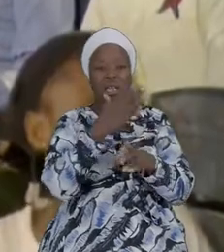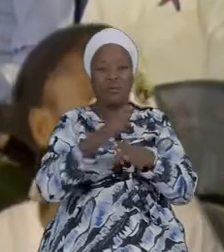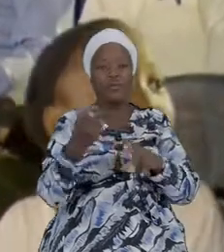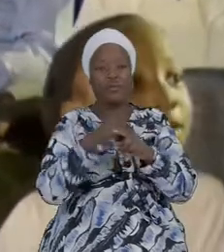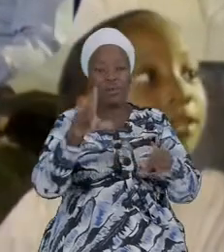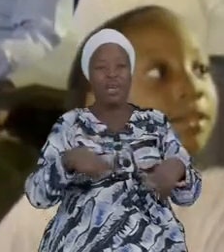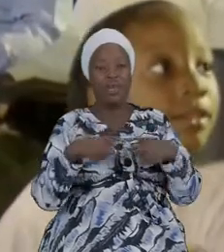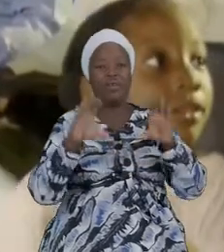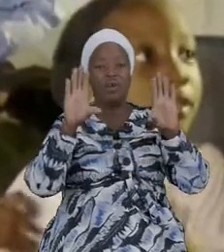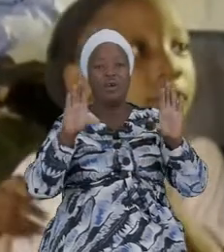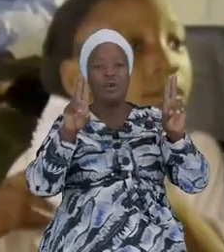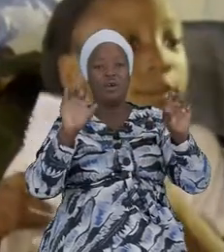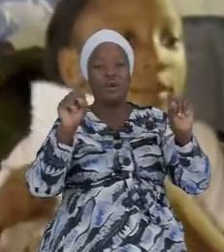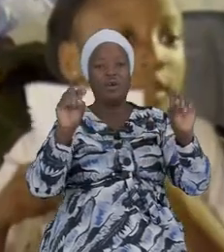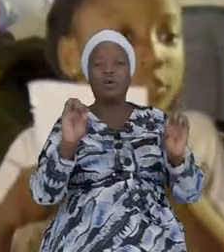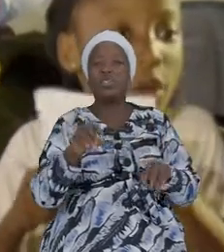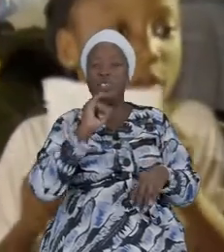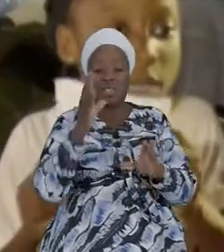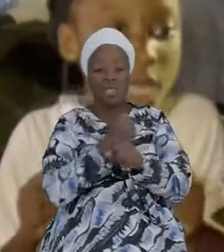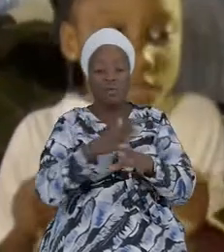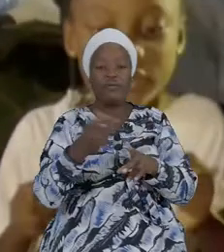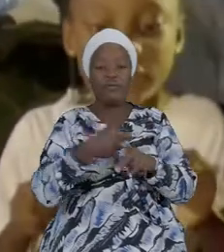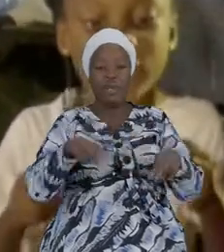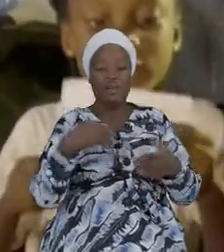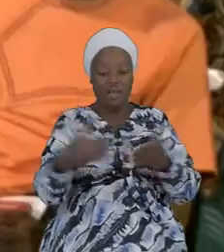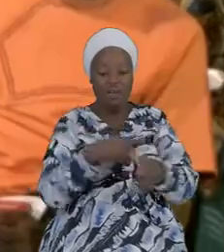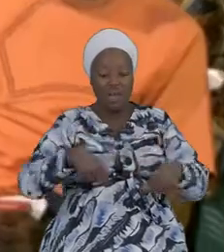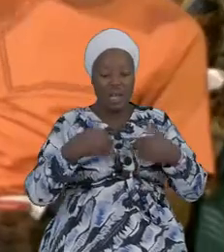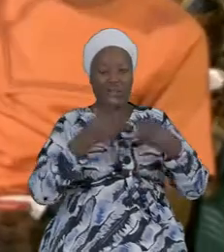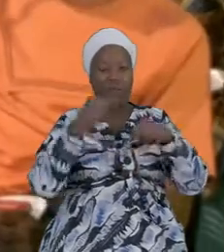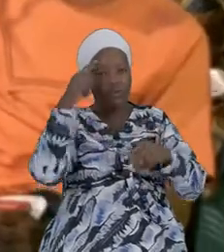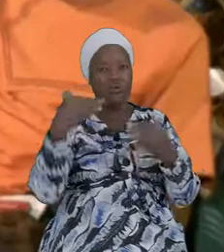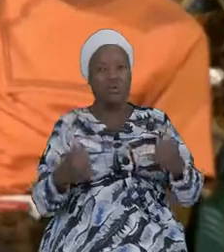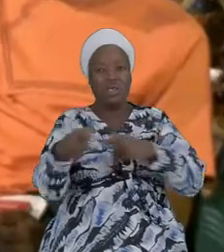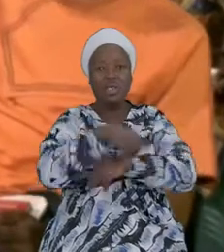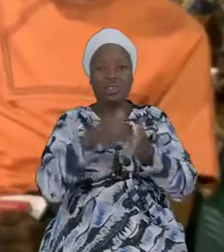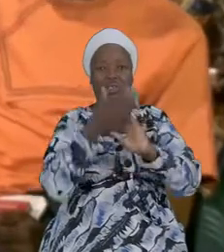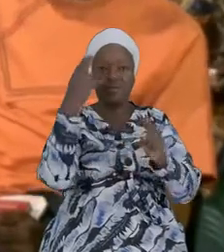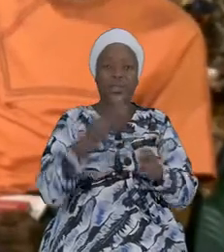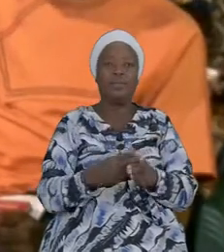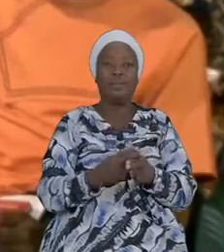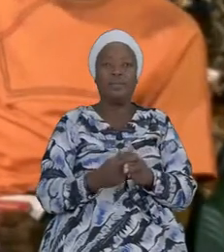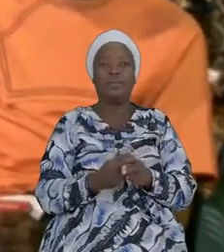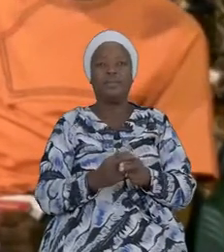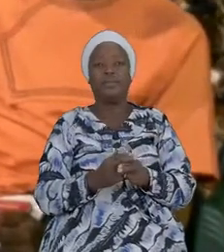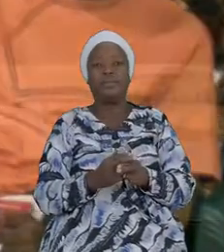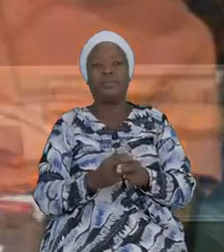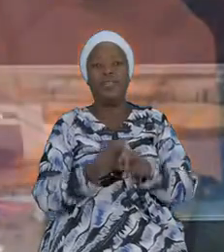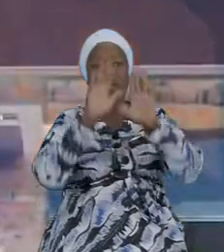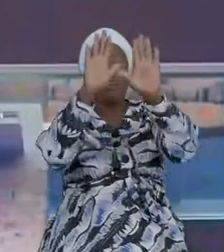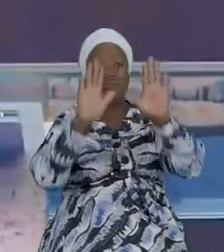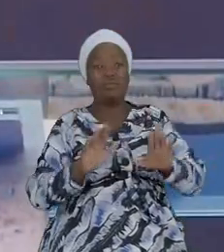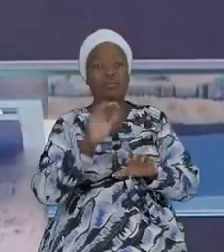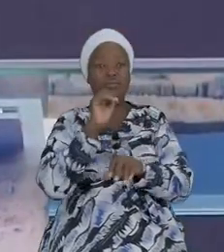life. New life has come for you today in Jesus' name. Marvelous